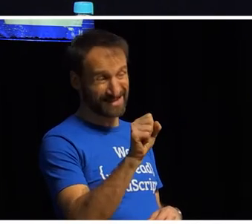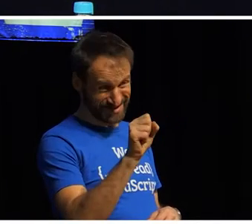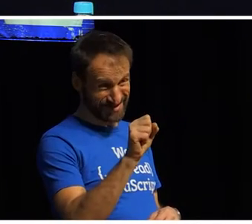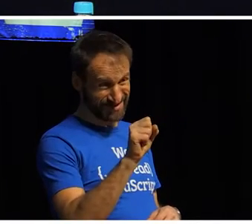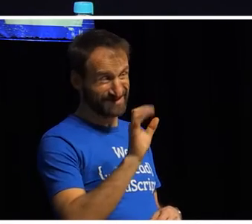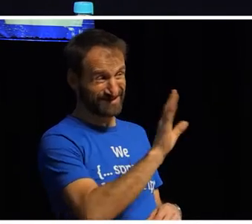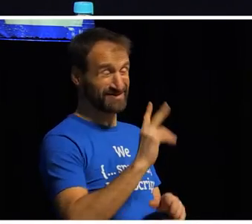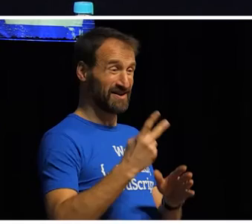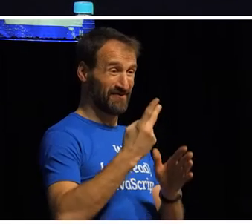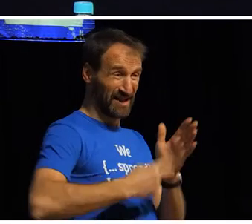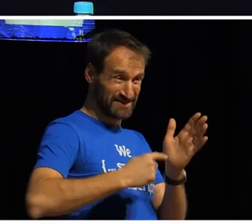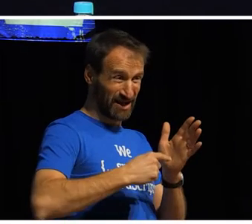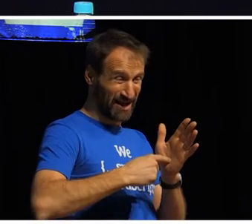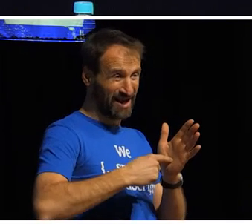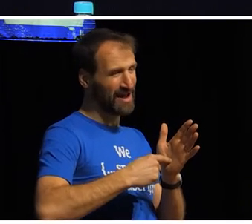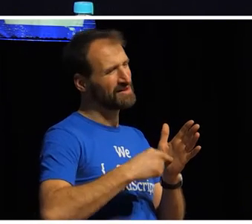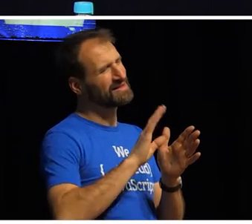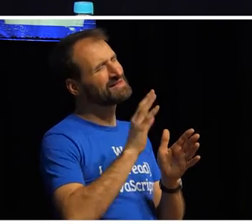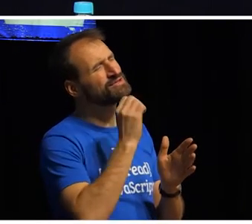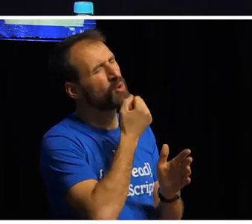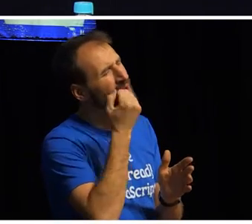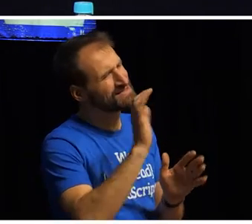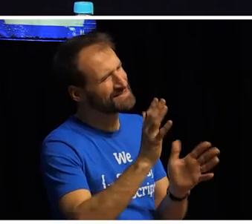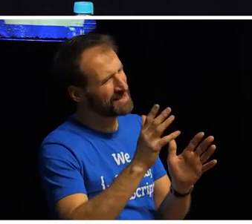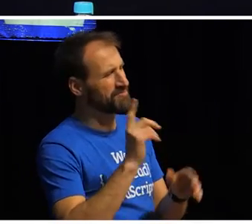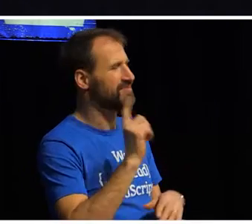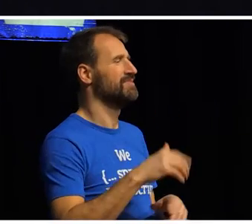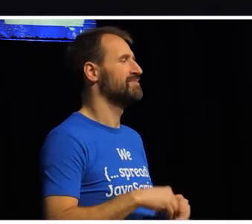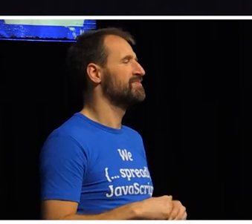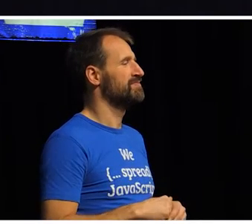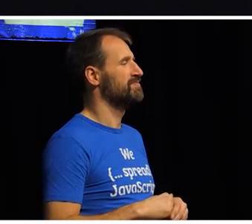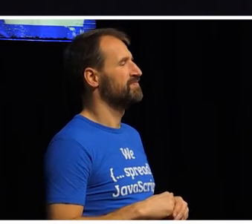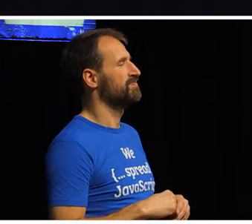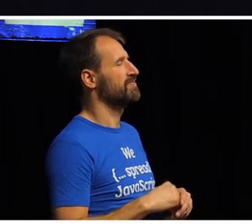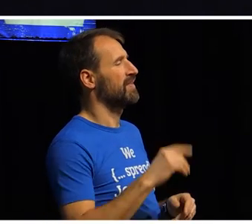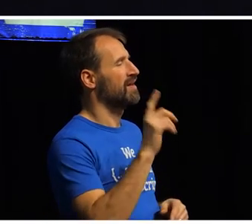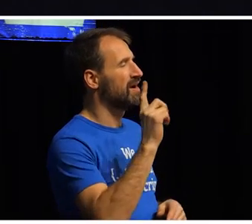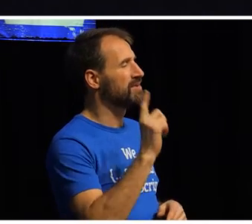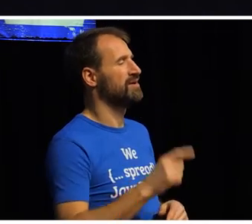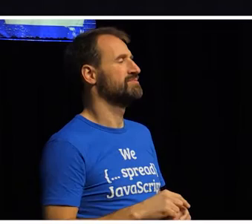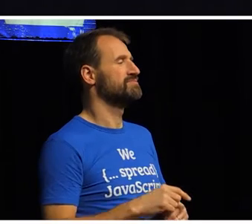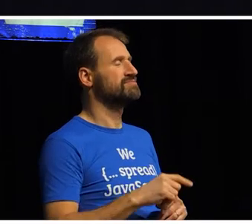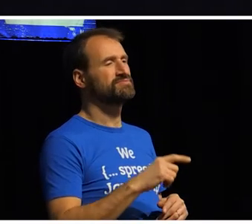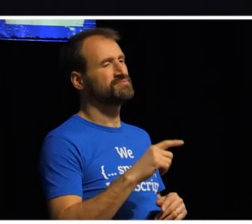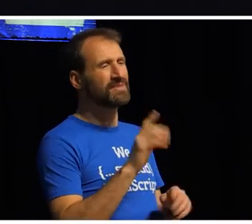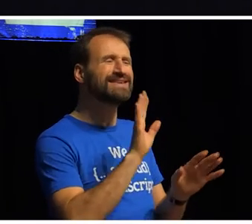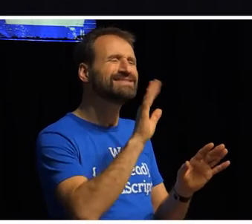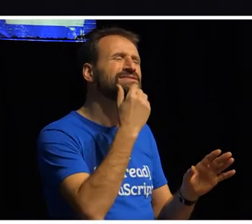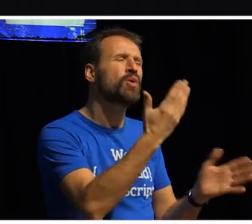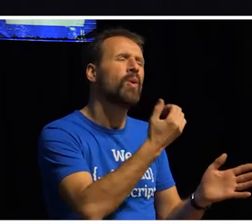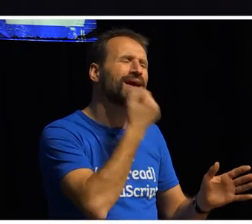a little bit less extremely so it also has a regular expression now servicemen are ability but it's not quite as extreme